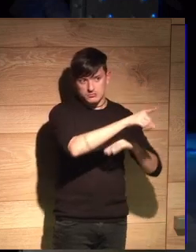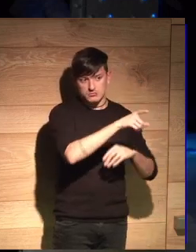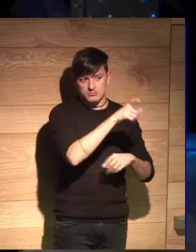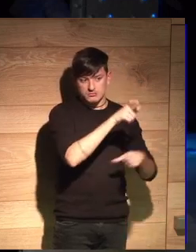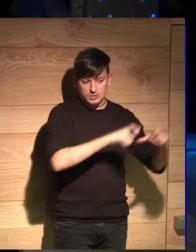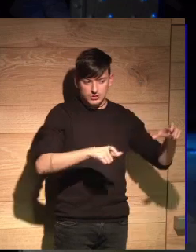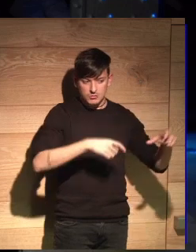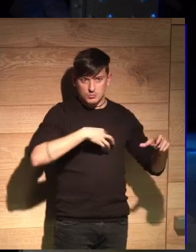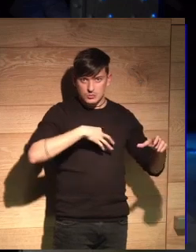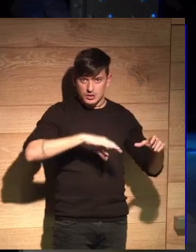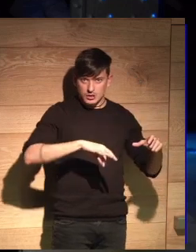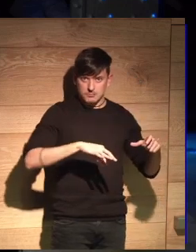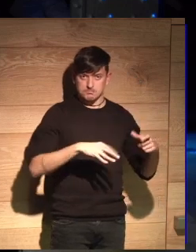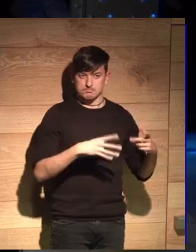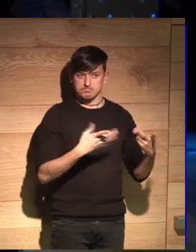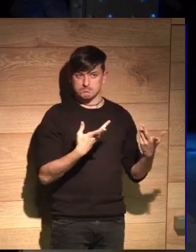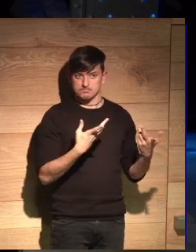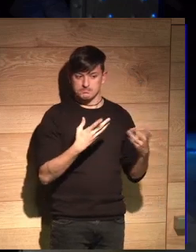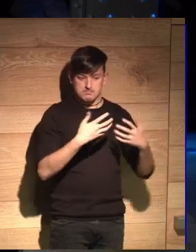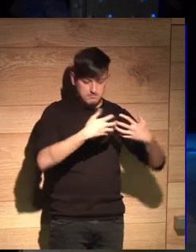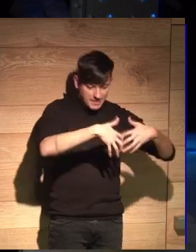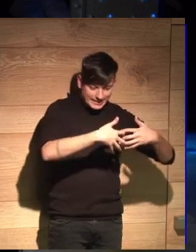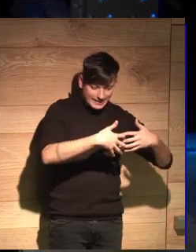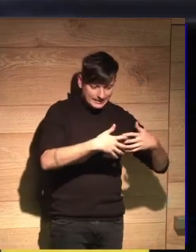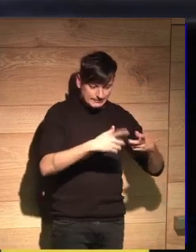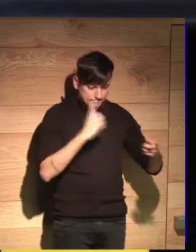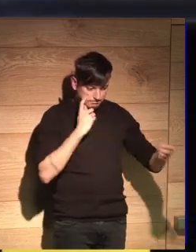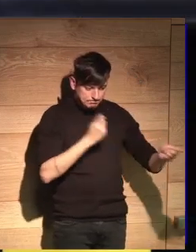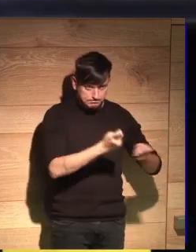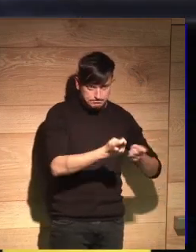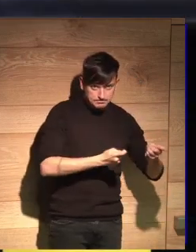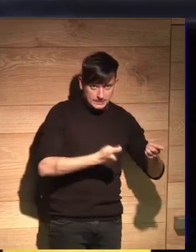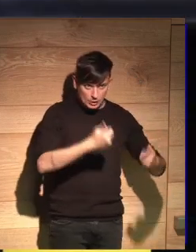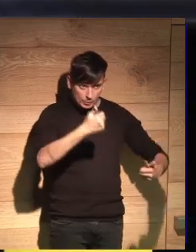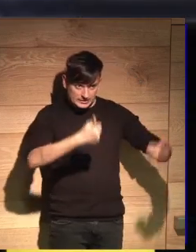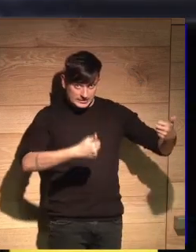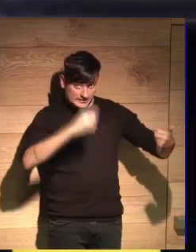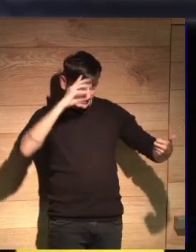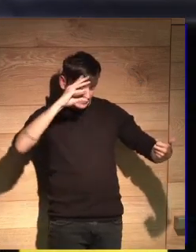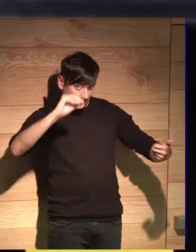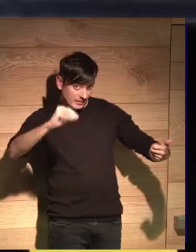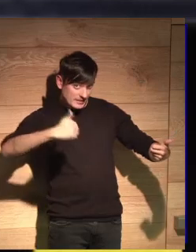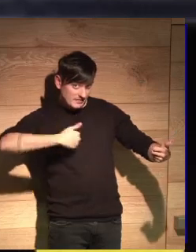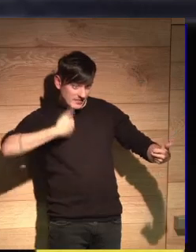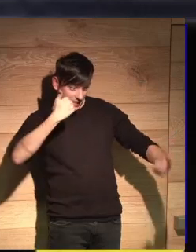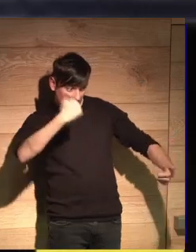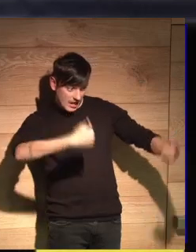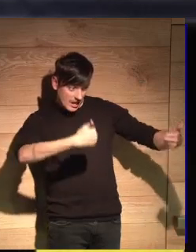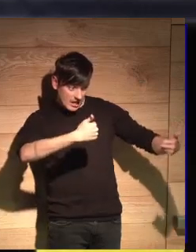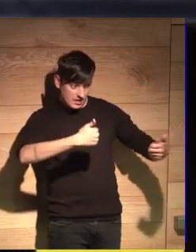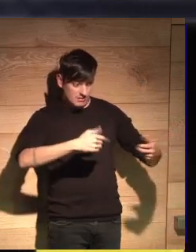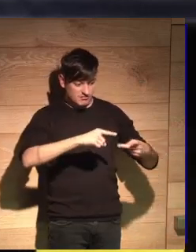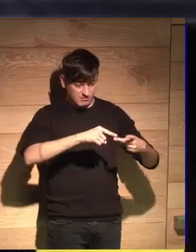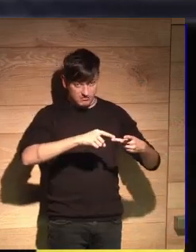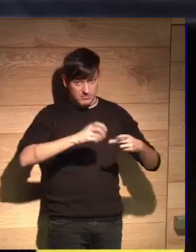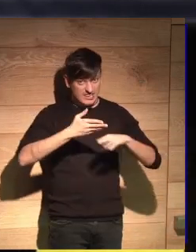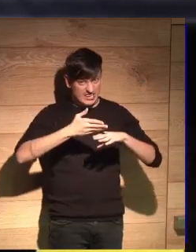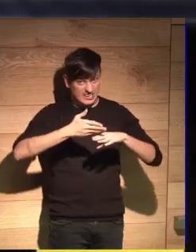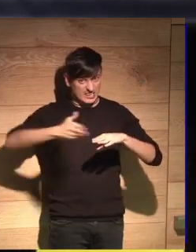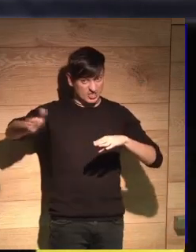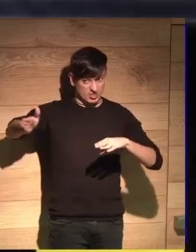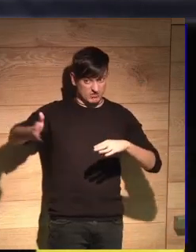genetically improved, that will be the ones that could handle machines and compete with artificial intelligence, and everybody